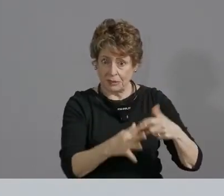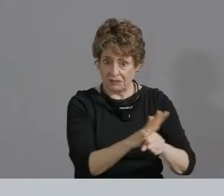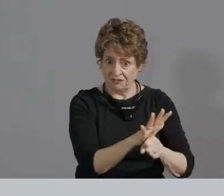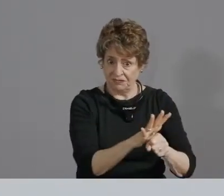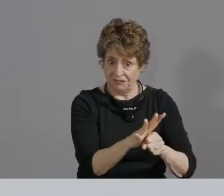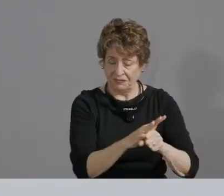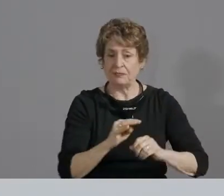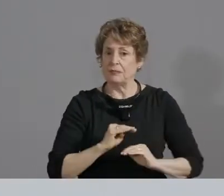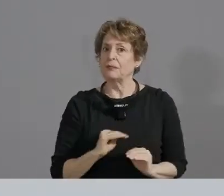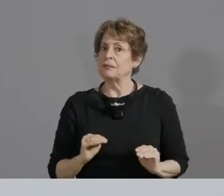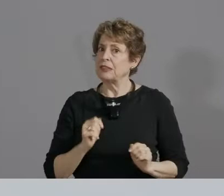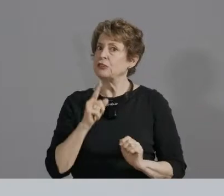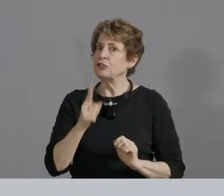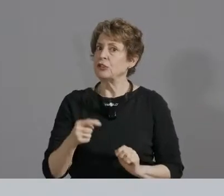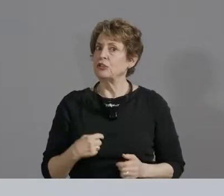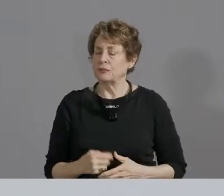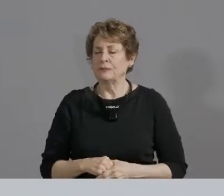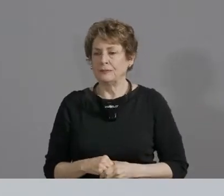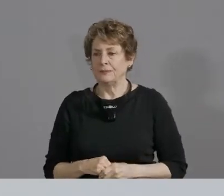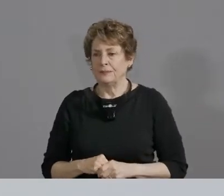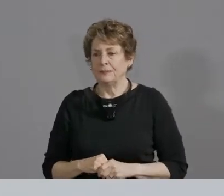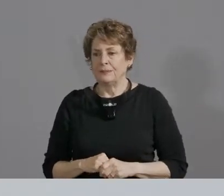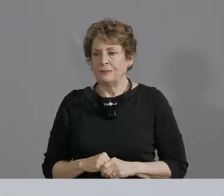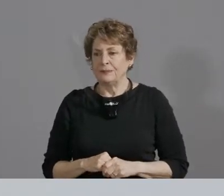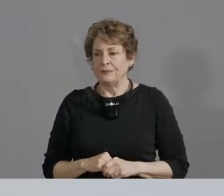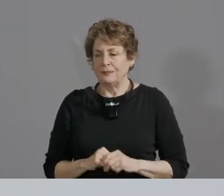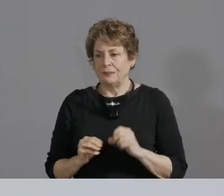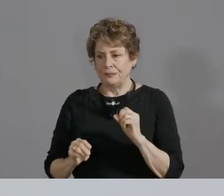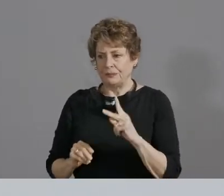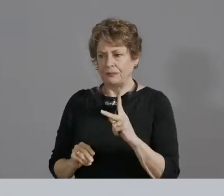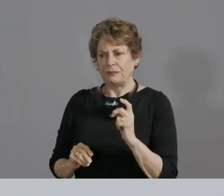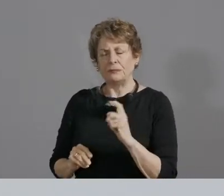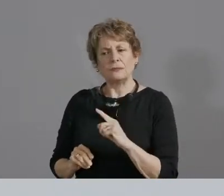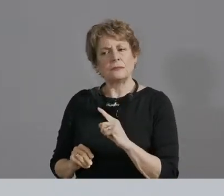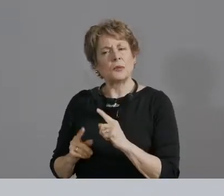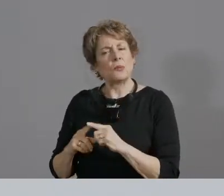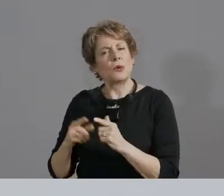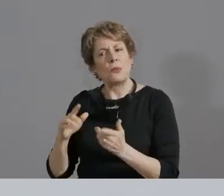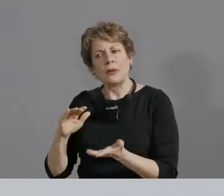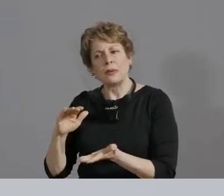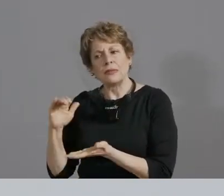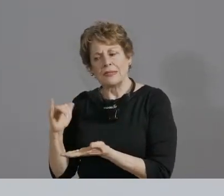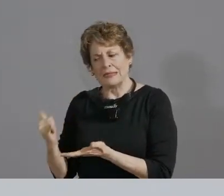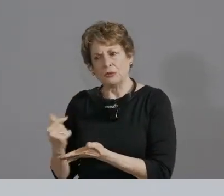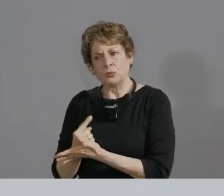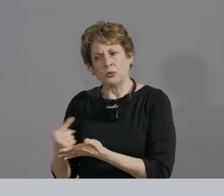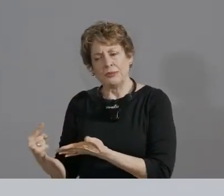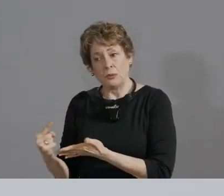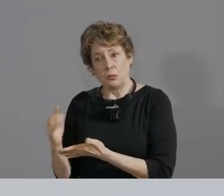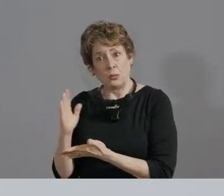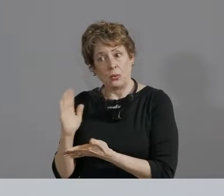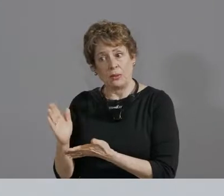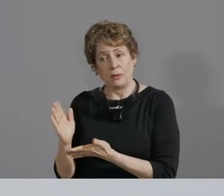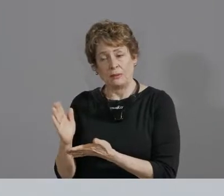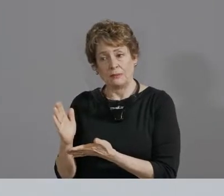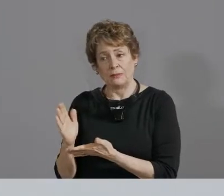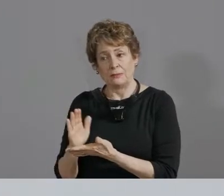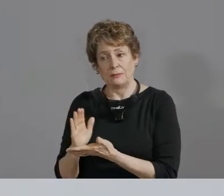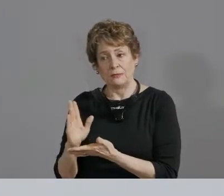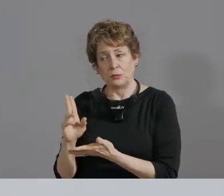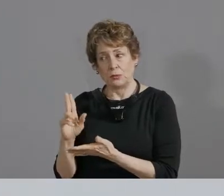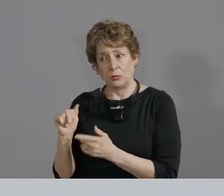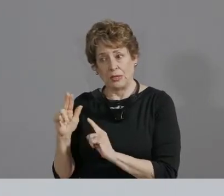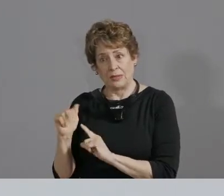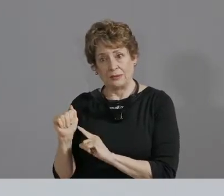week, will the state site at the U of A be utilizing those doses, or will there be a separate amount that will go to the U of A site?